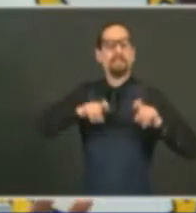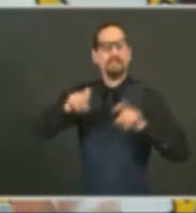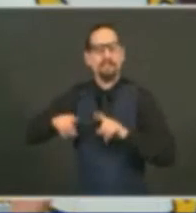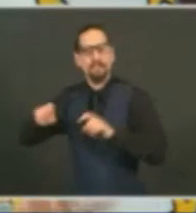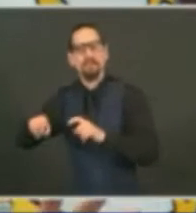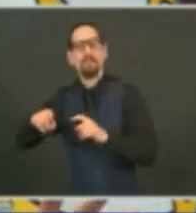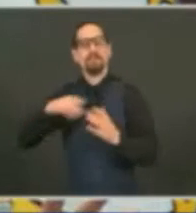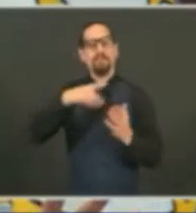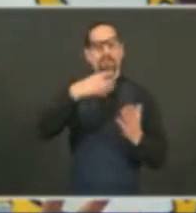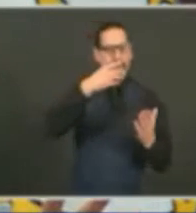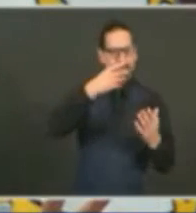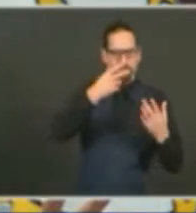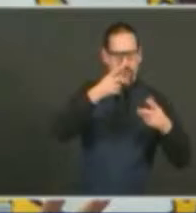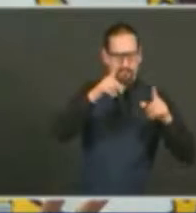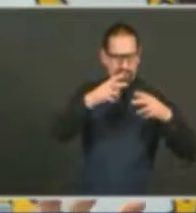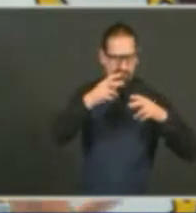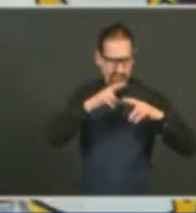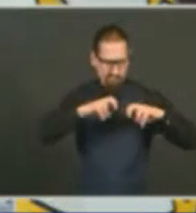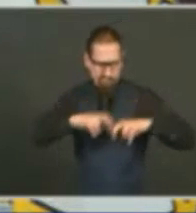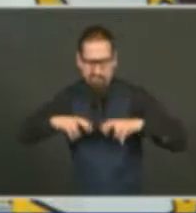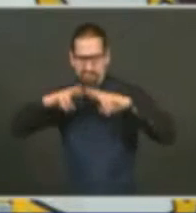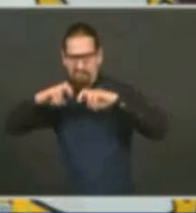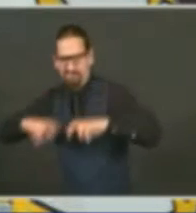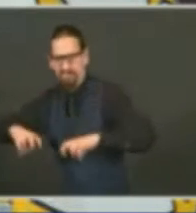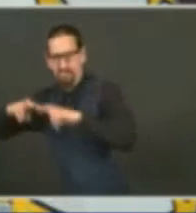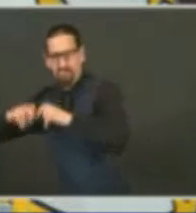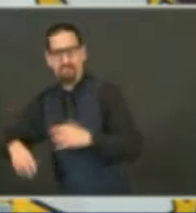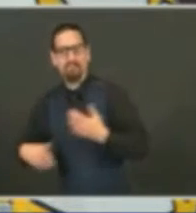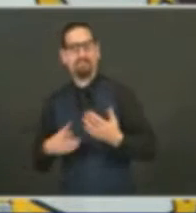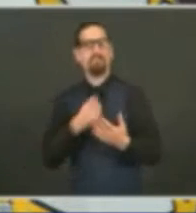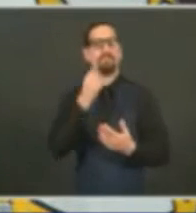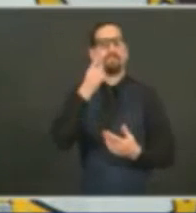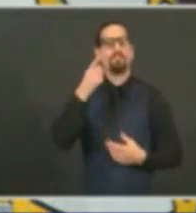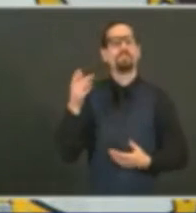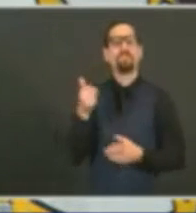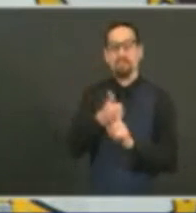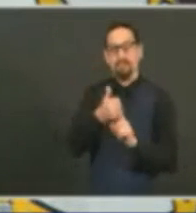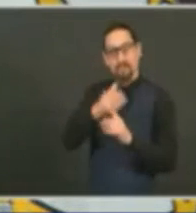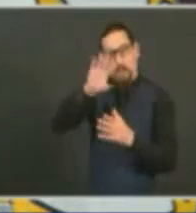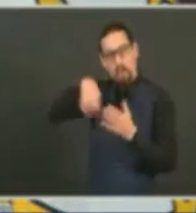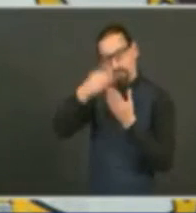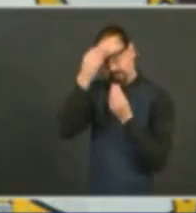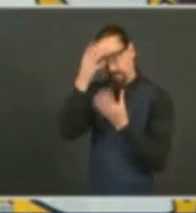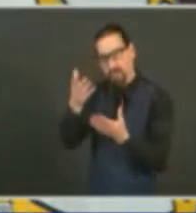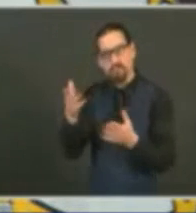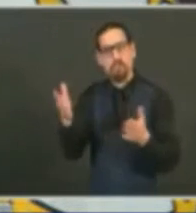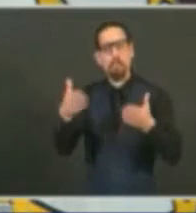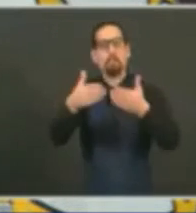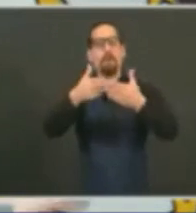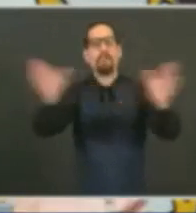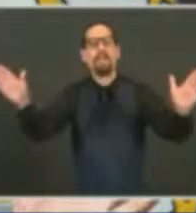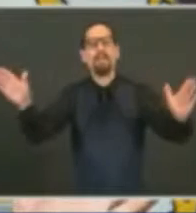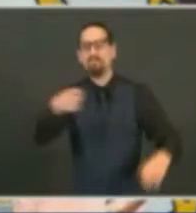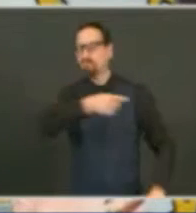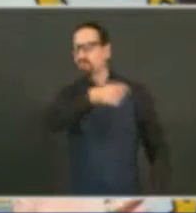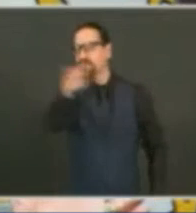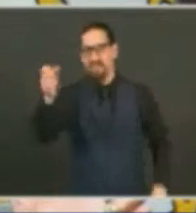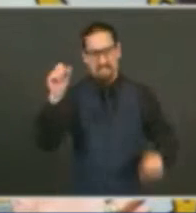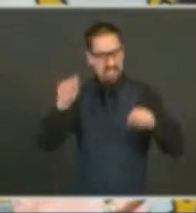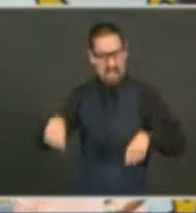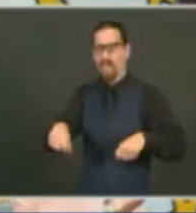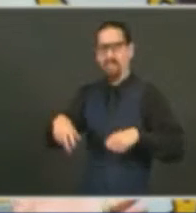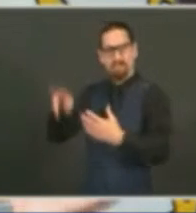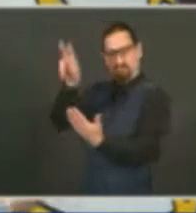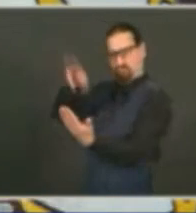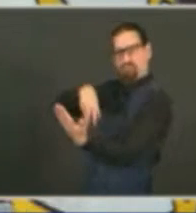efficacy data is public. And we have our own team of experts in Rhode Island combing through all of that